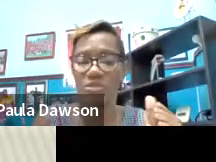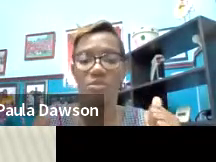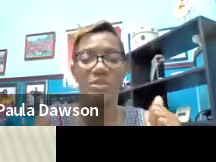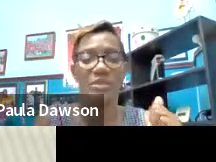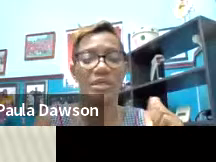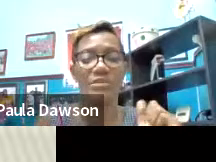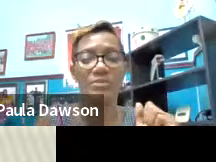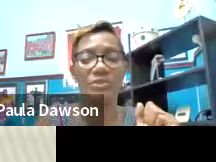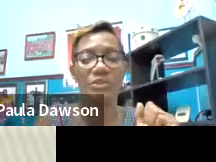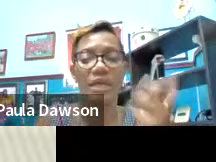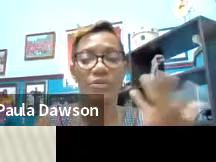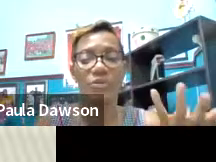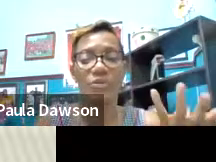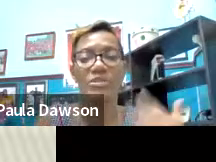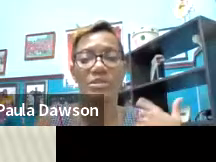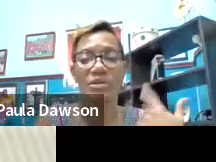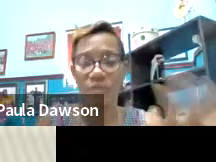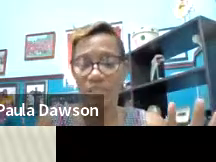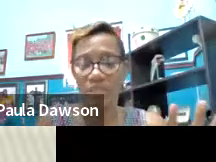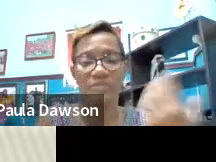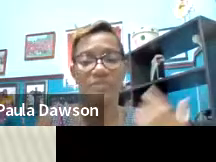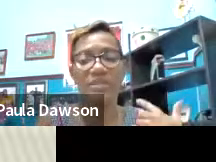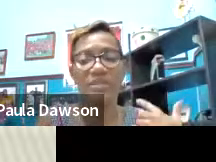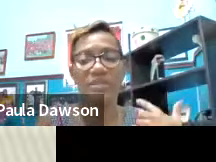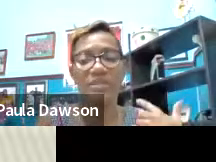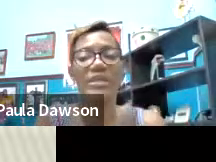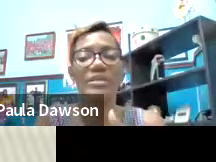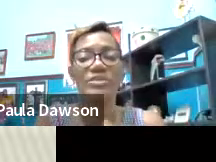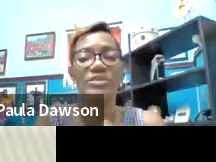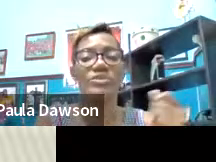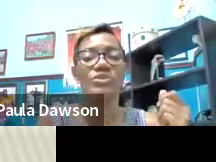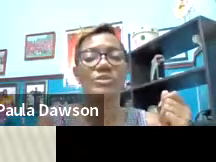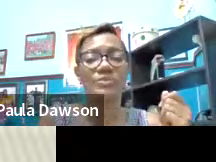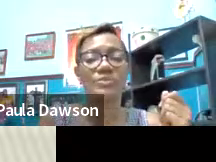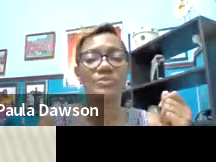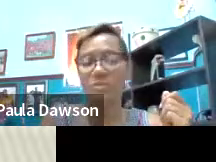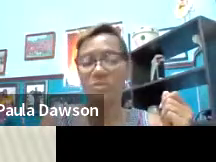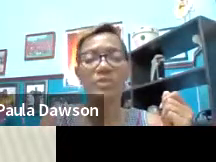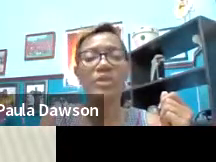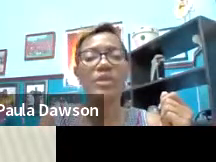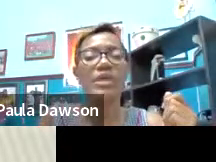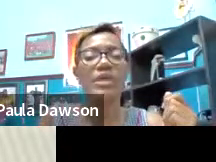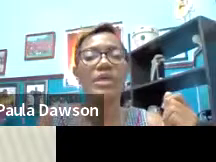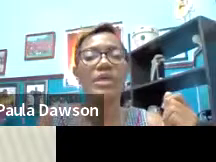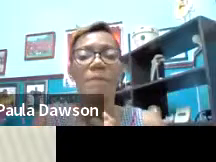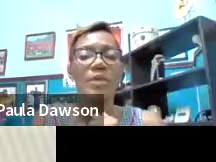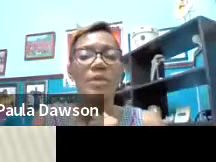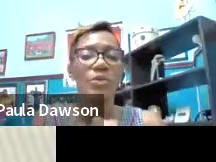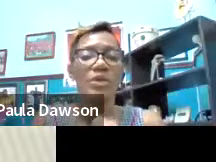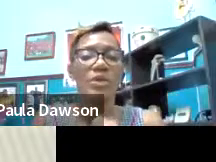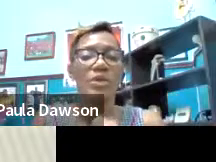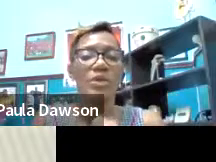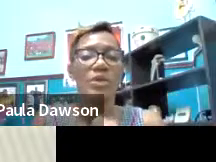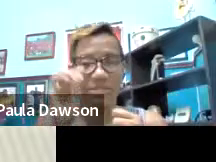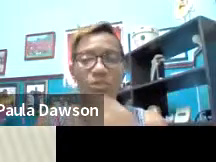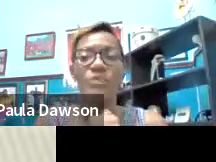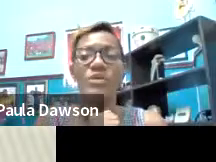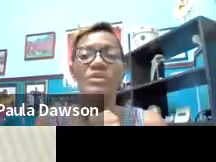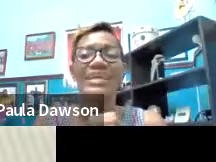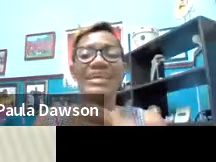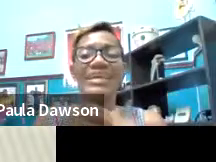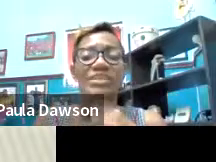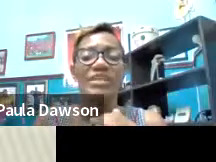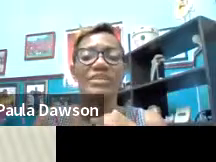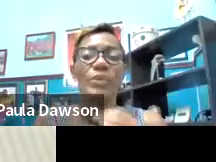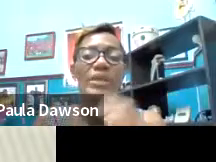fantastic results with that. And of course, if all else fails, you may need surgery. Now, local anesthetics. So